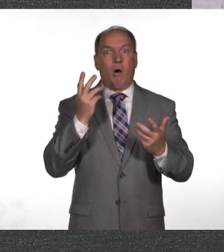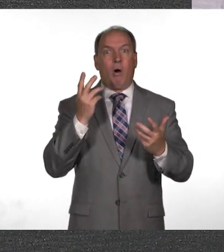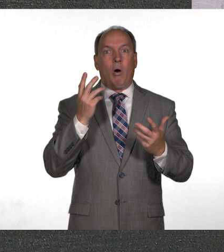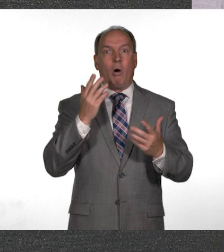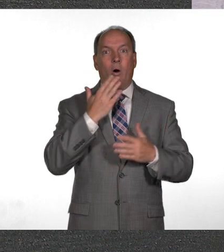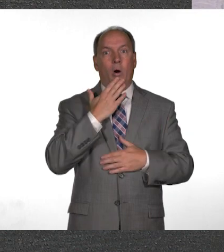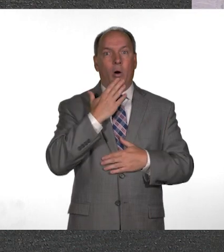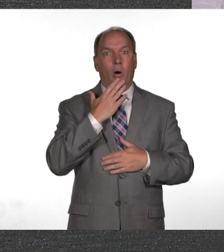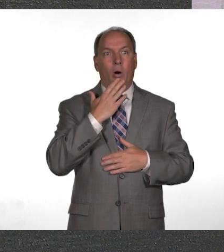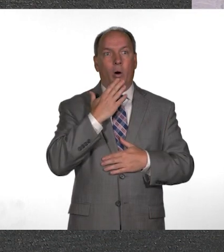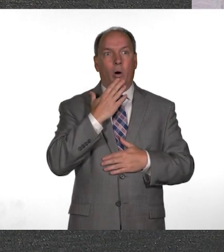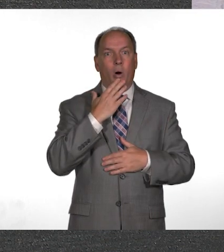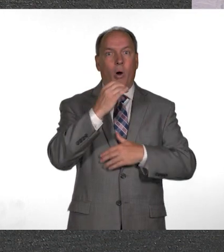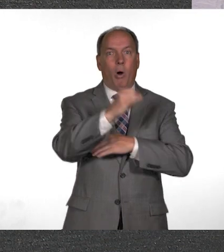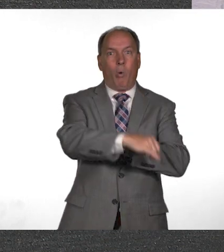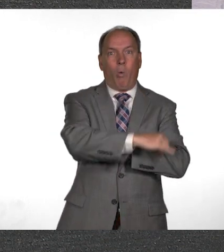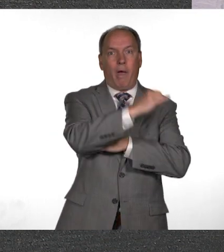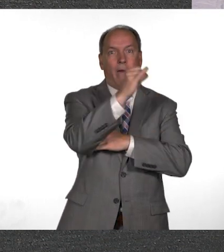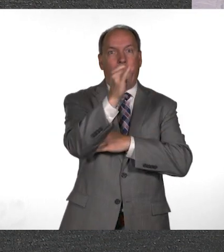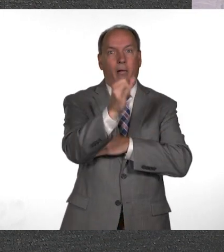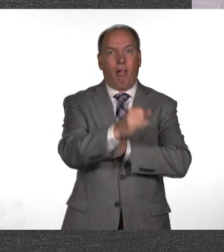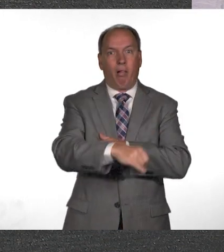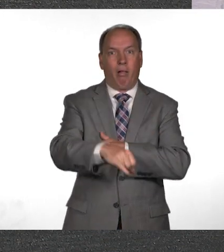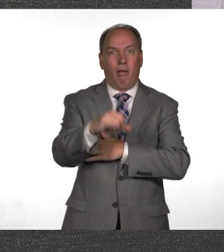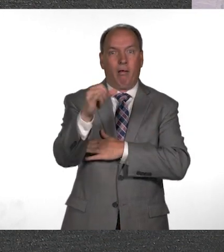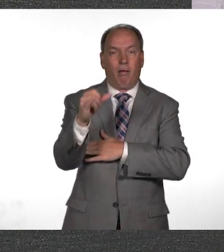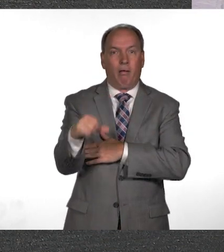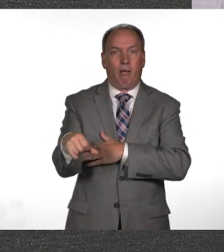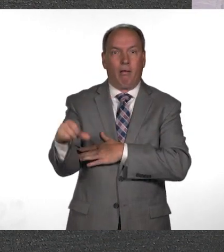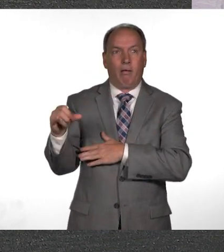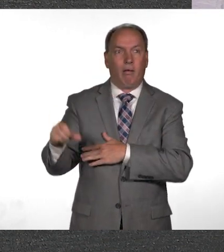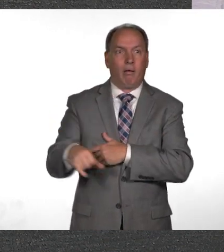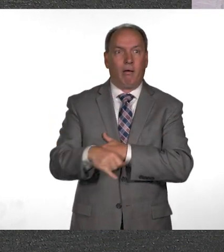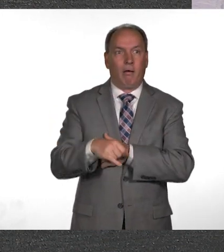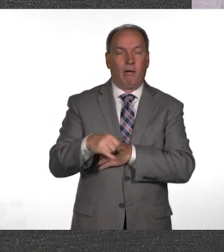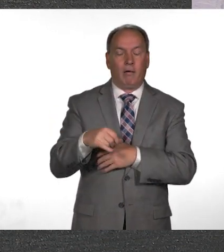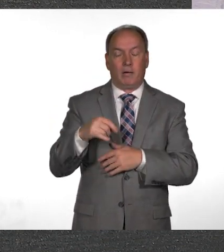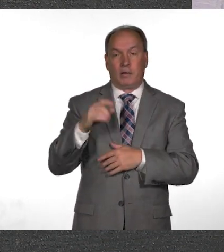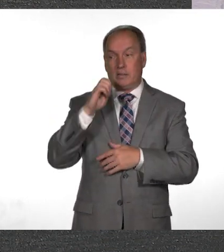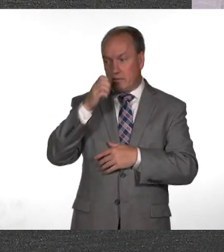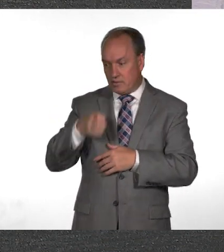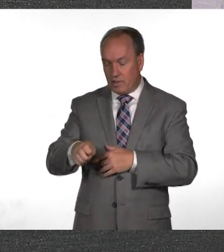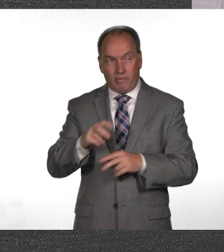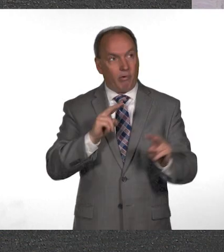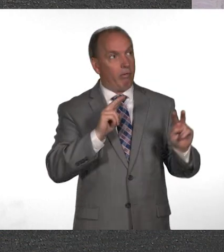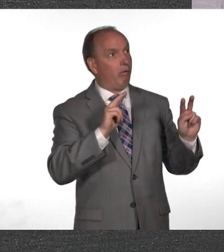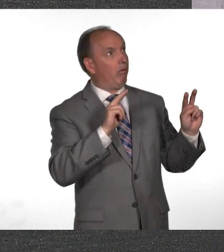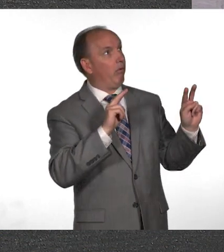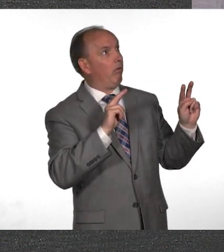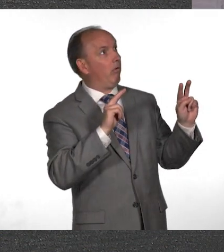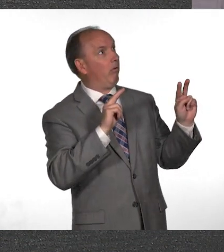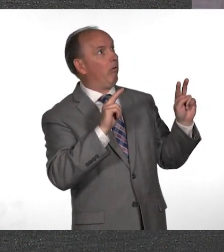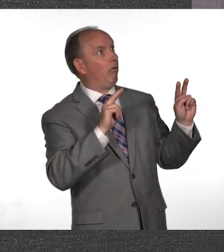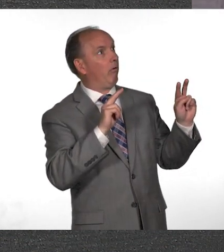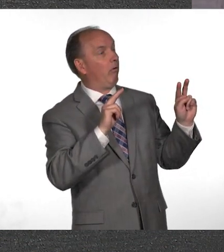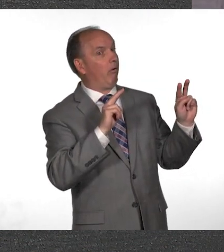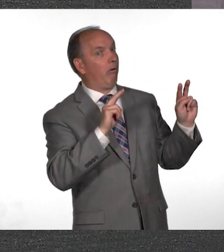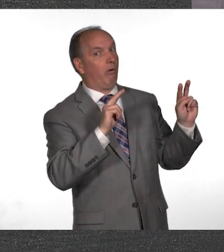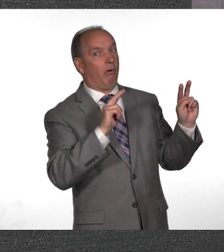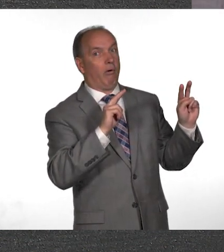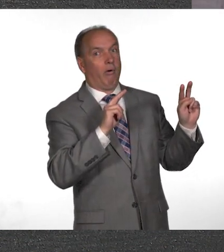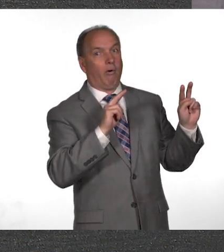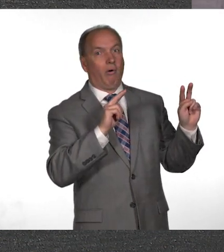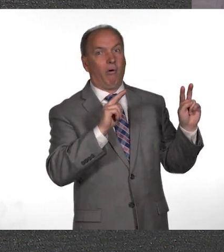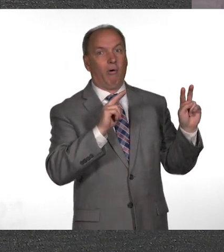Uh-oh. It's a whale. Look at Gerald's face. He has the ball, and look at Gerald's face.